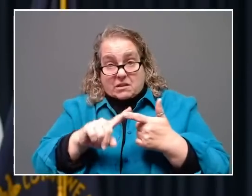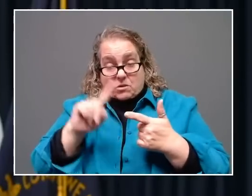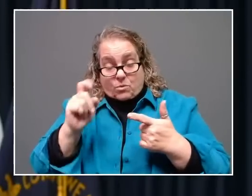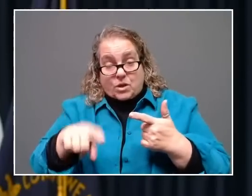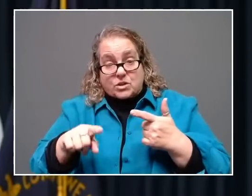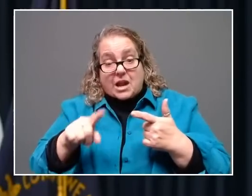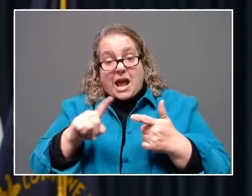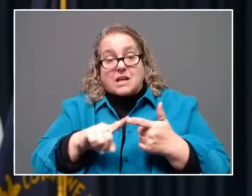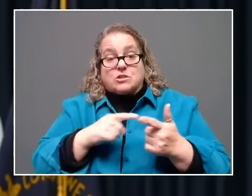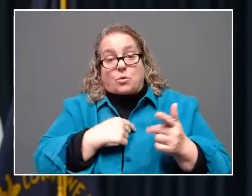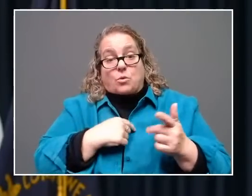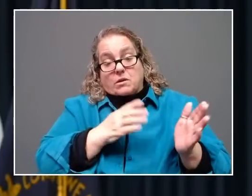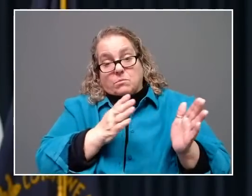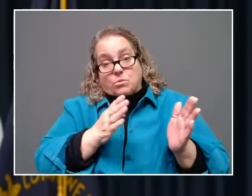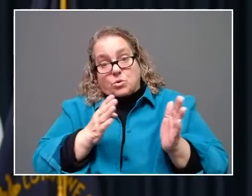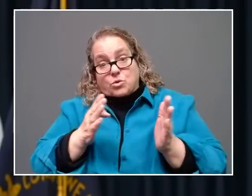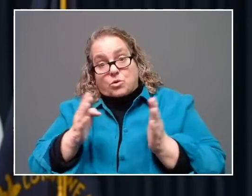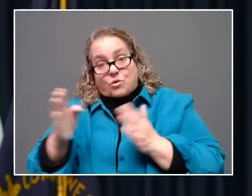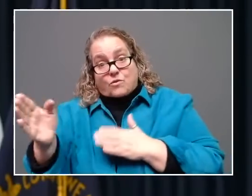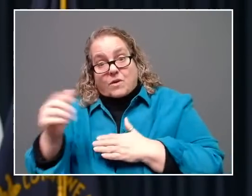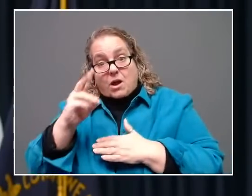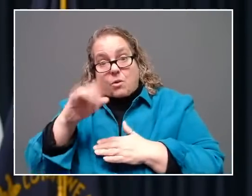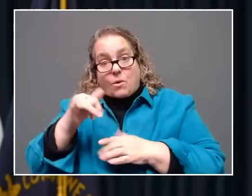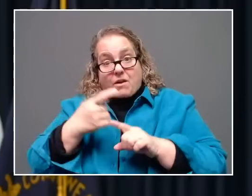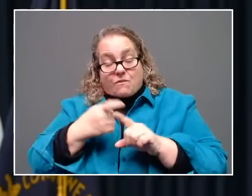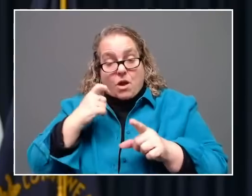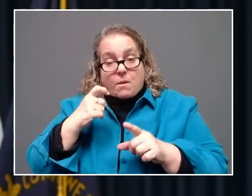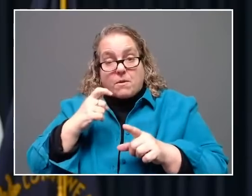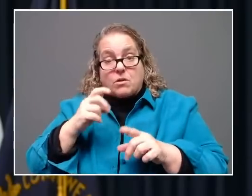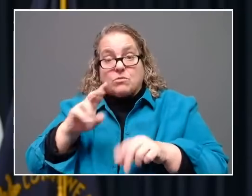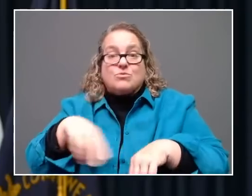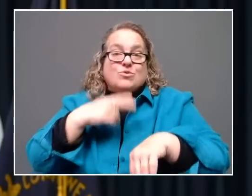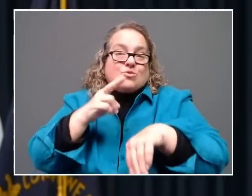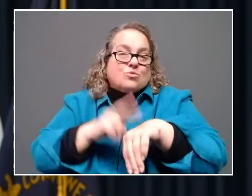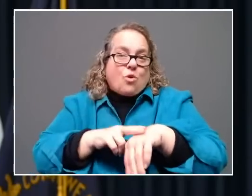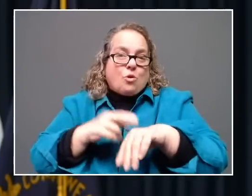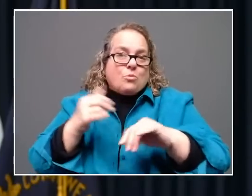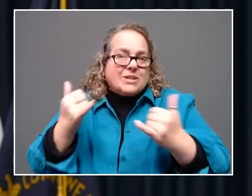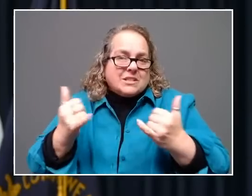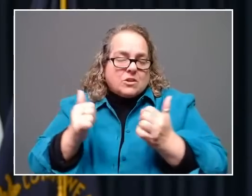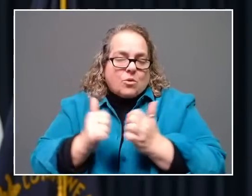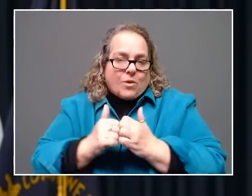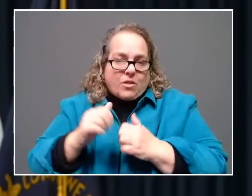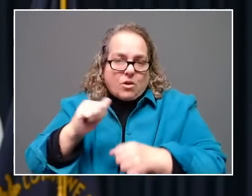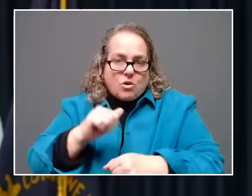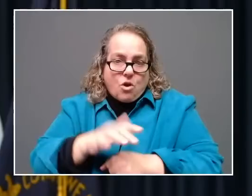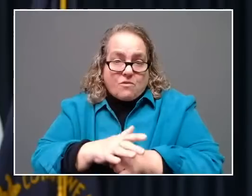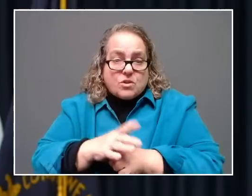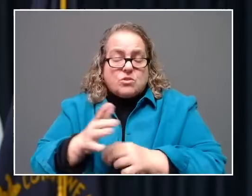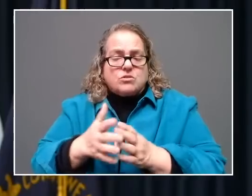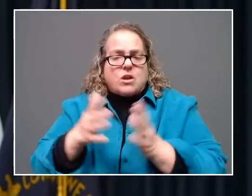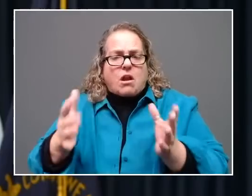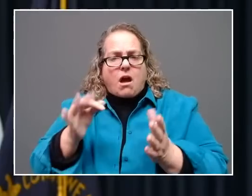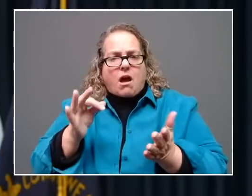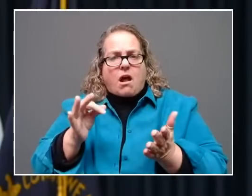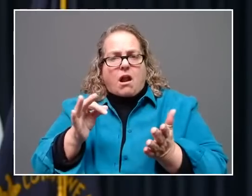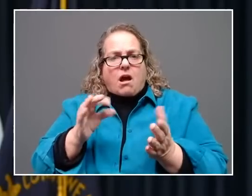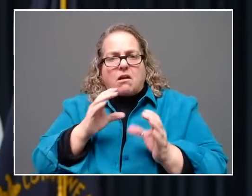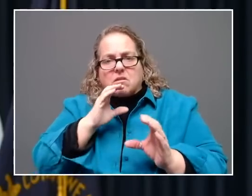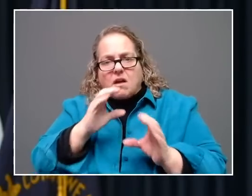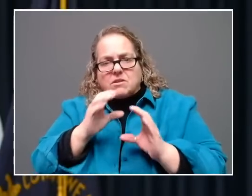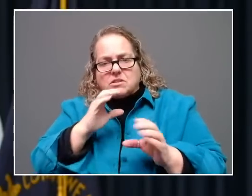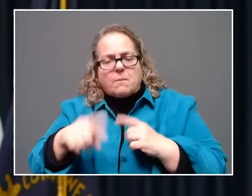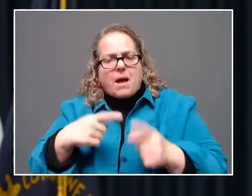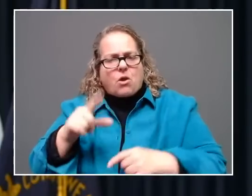from, all of these to a more normal existence with COVID, there's a lot of talk about long COVID. So